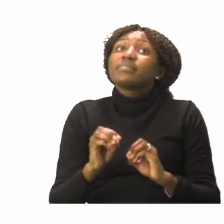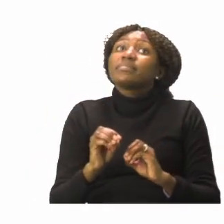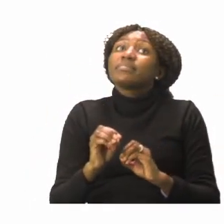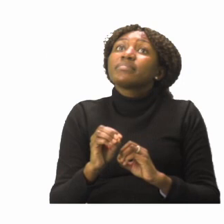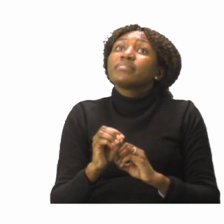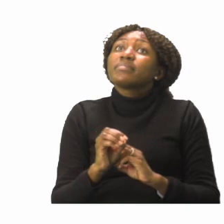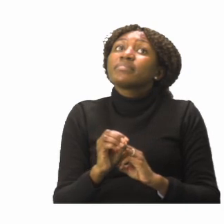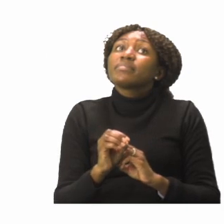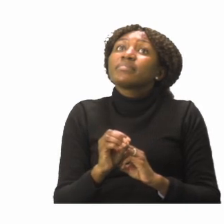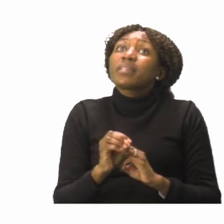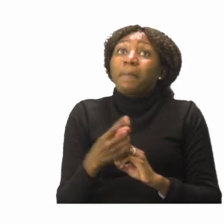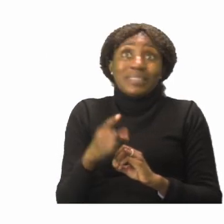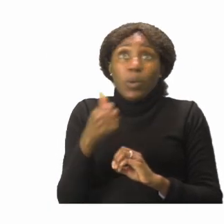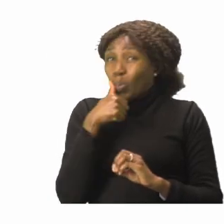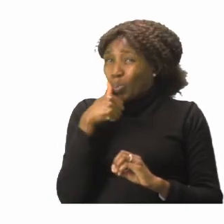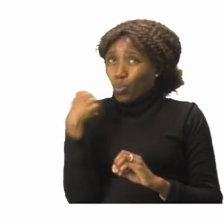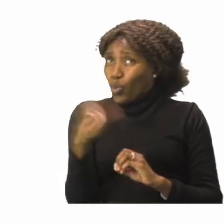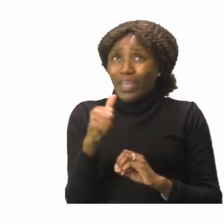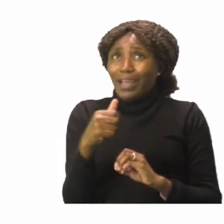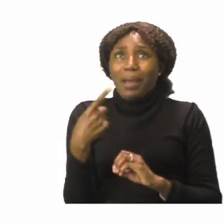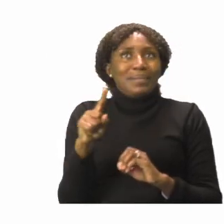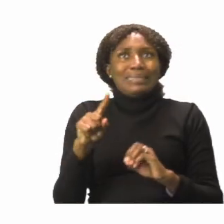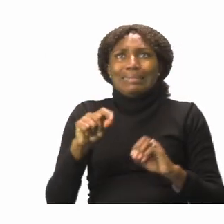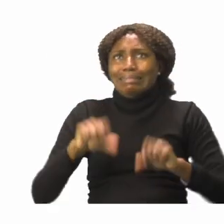that it is still delicious.